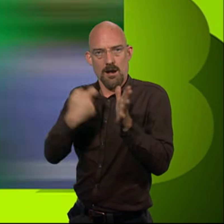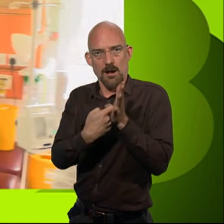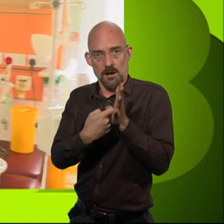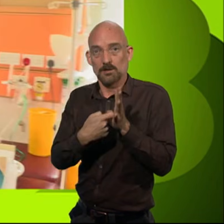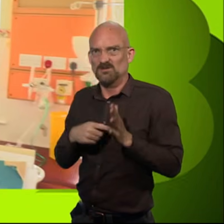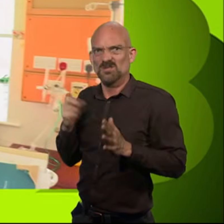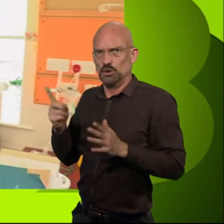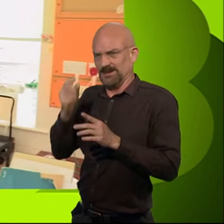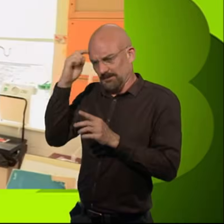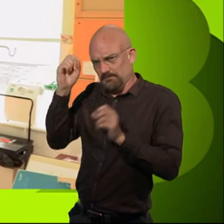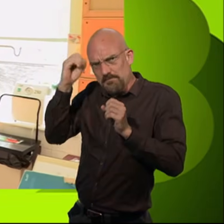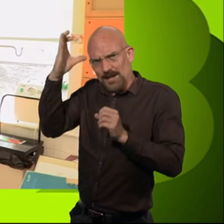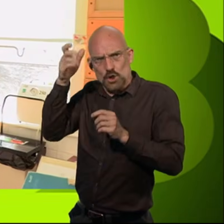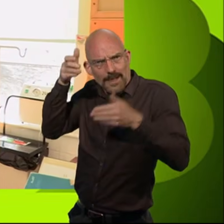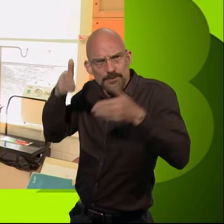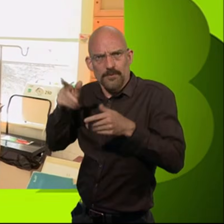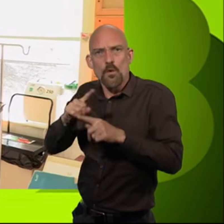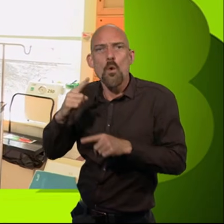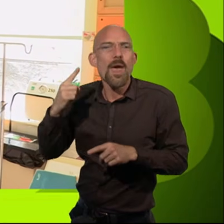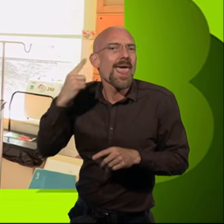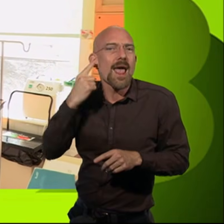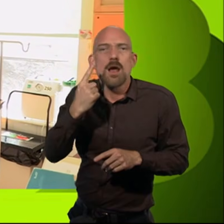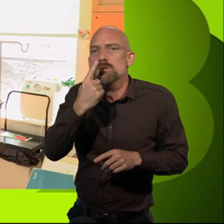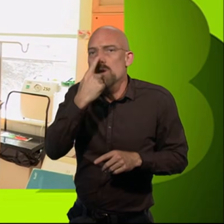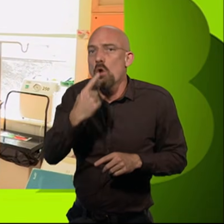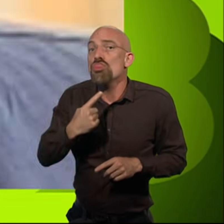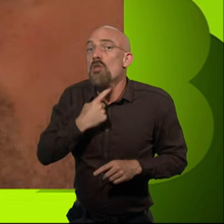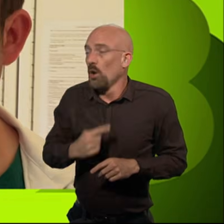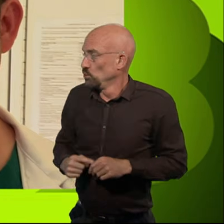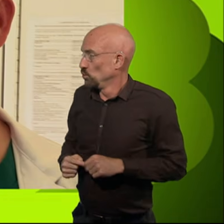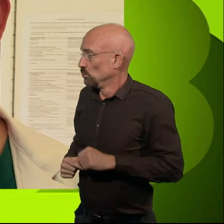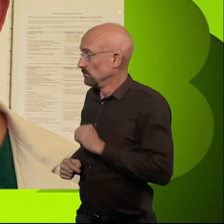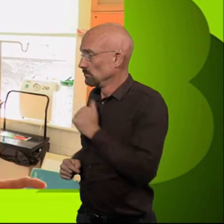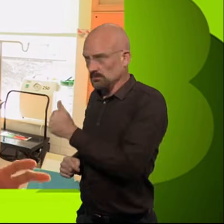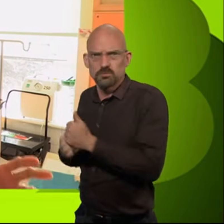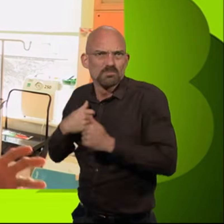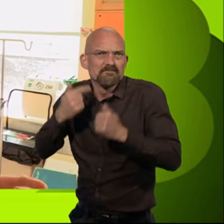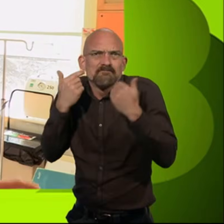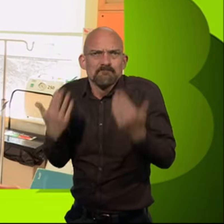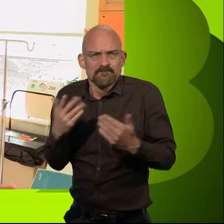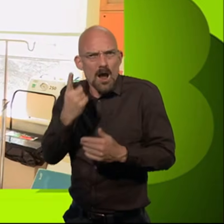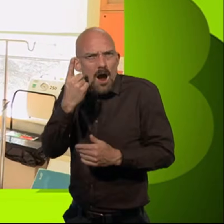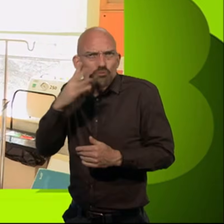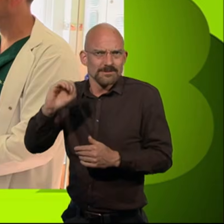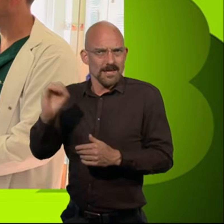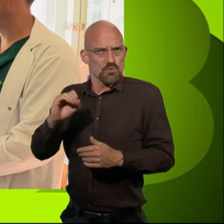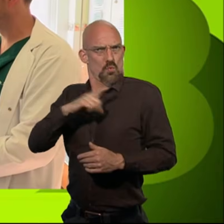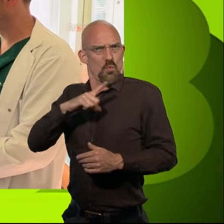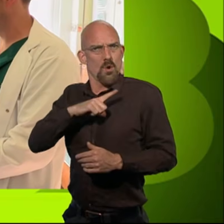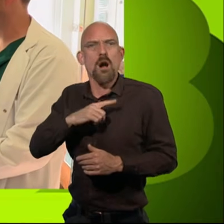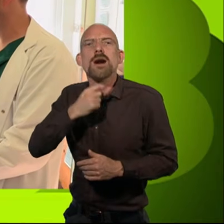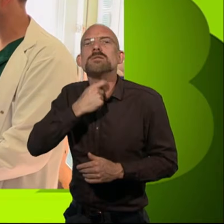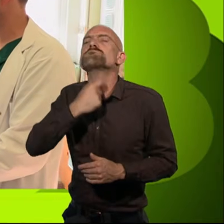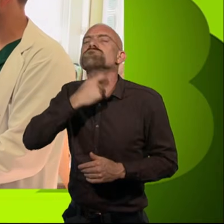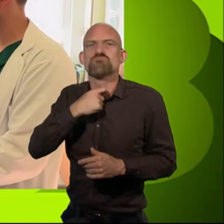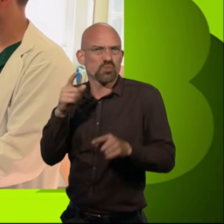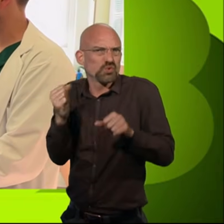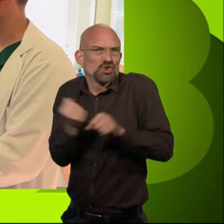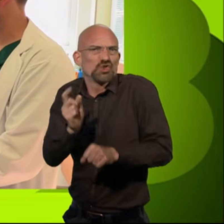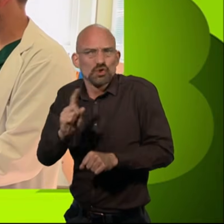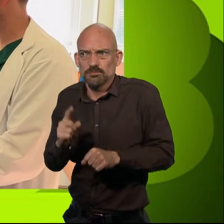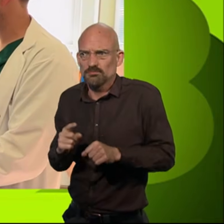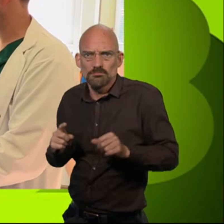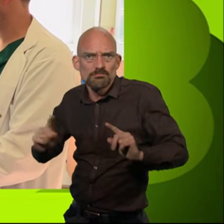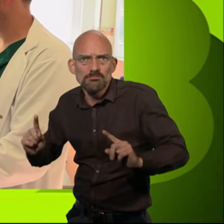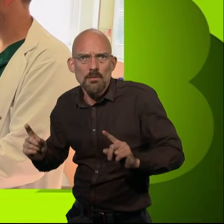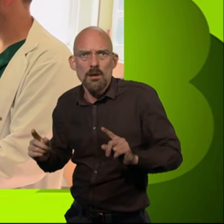throat. We don't 100% know exactly what the tonsils do. What? But we have a fairly good idea. They fight bugs. Essentially,